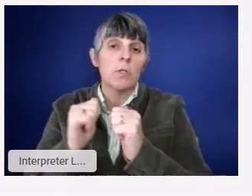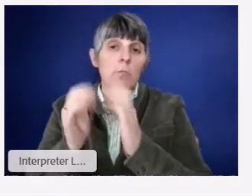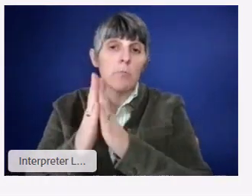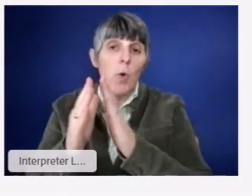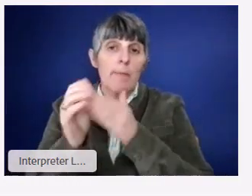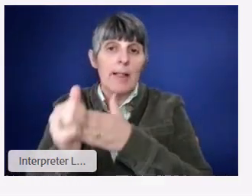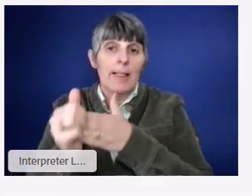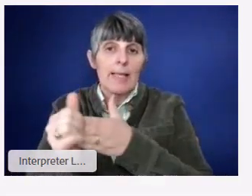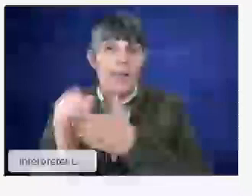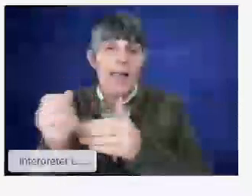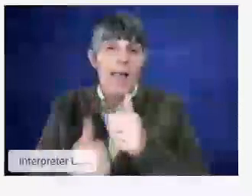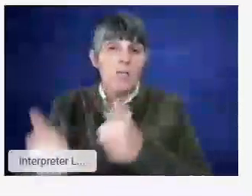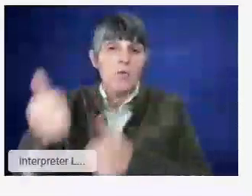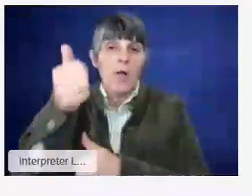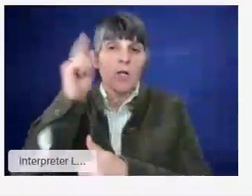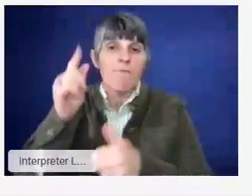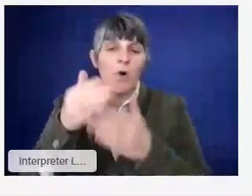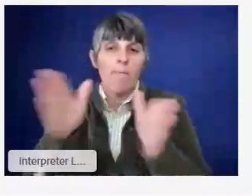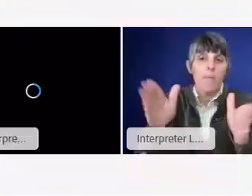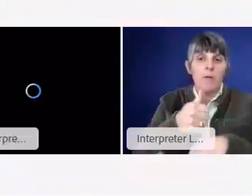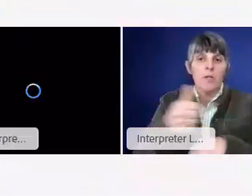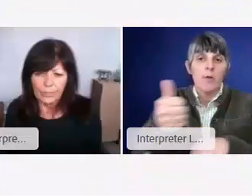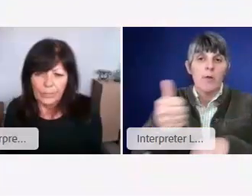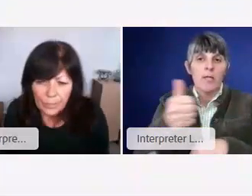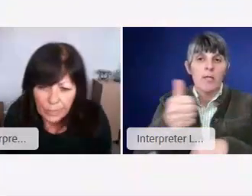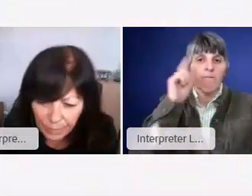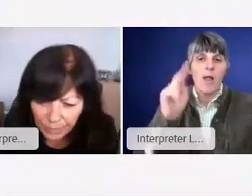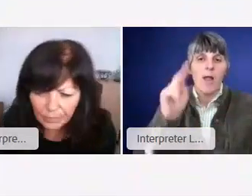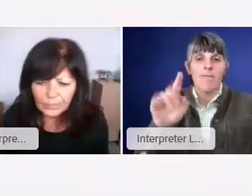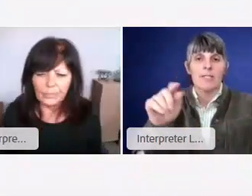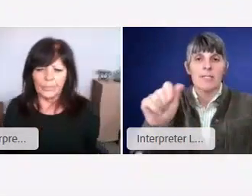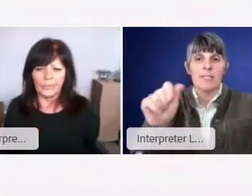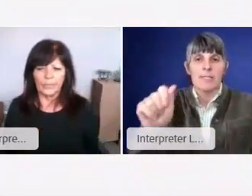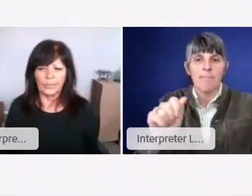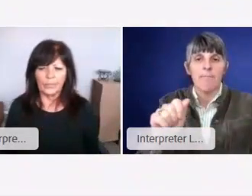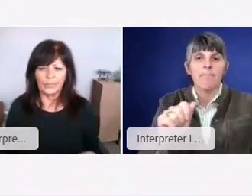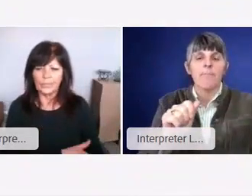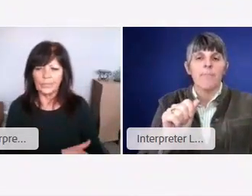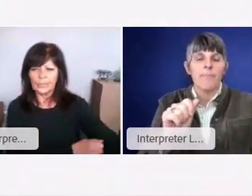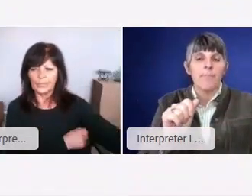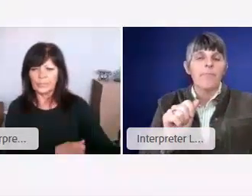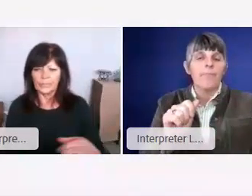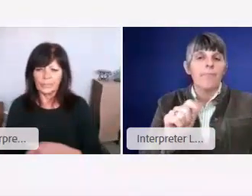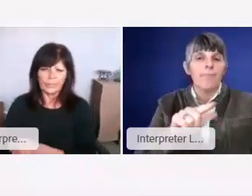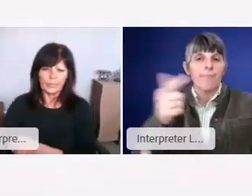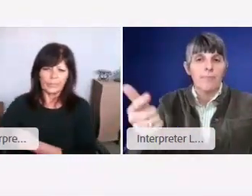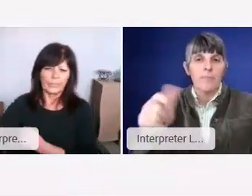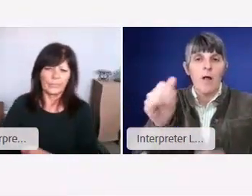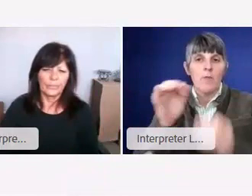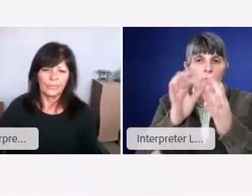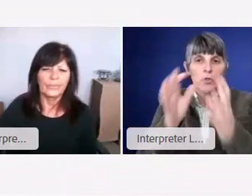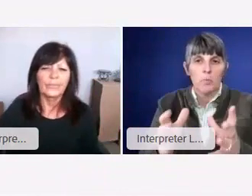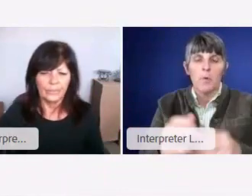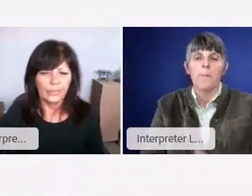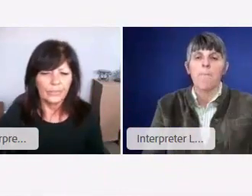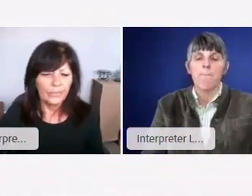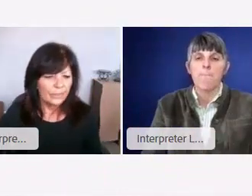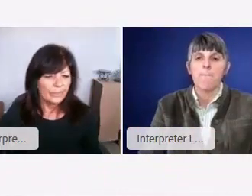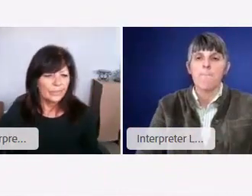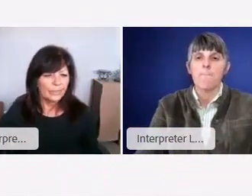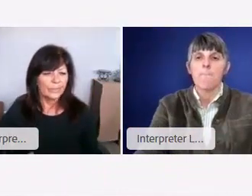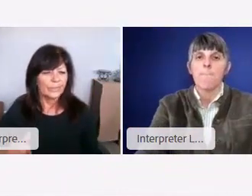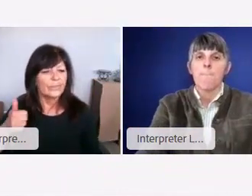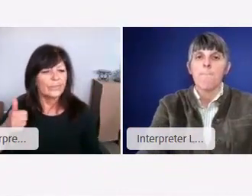Director for the Public Transit for NFTA. Rob, mic is yours.